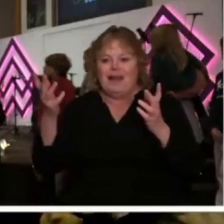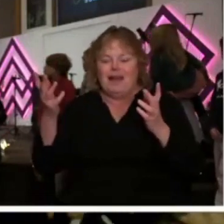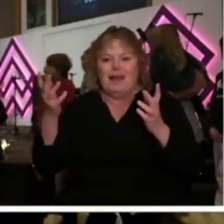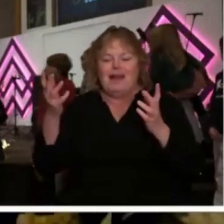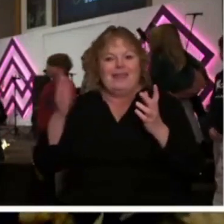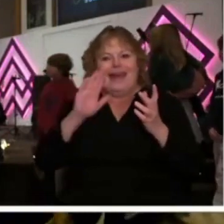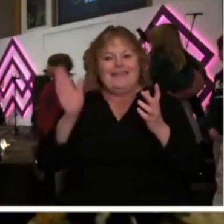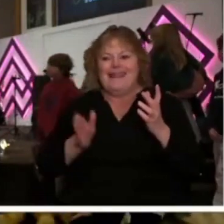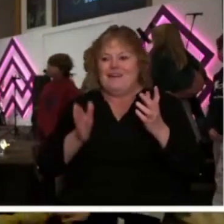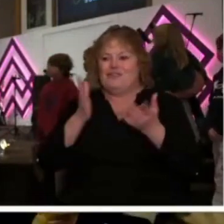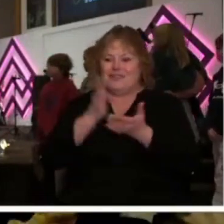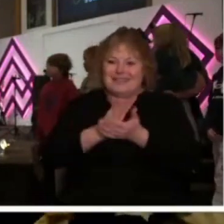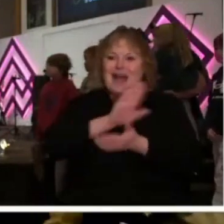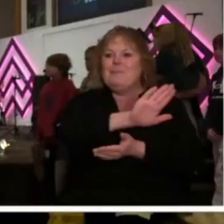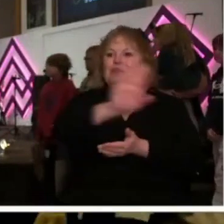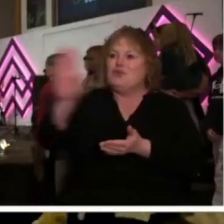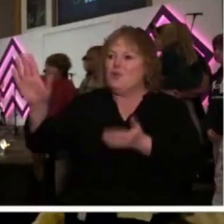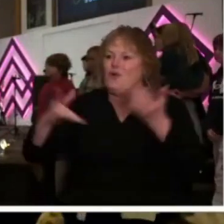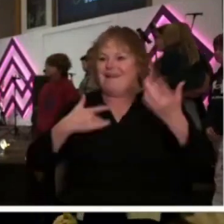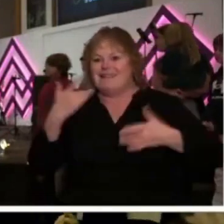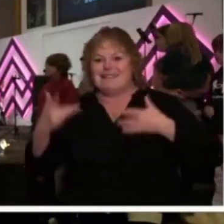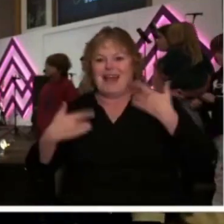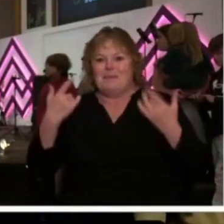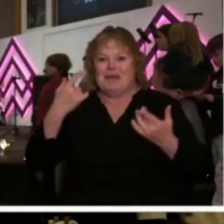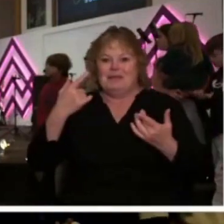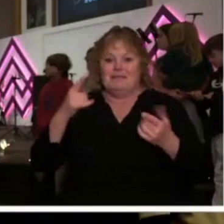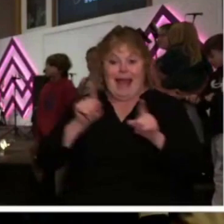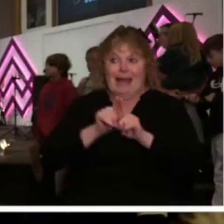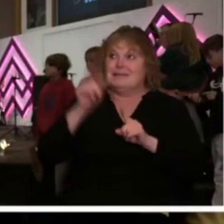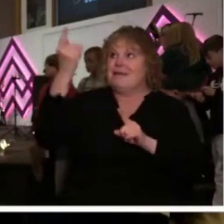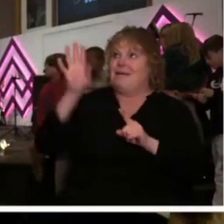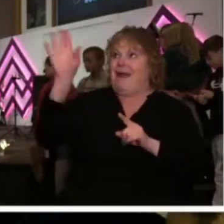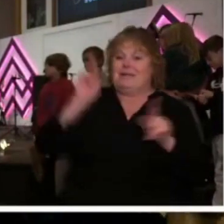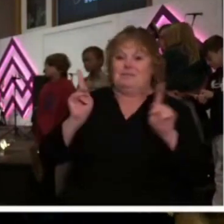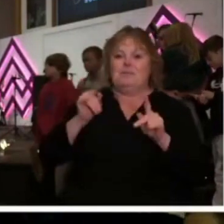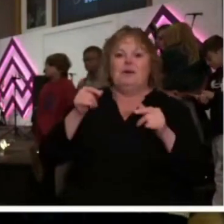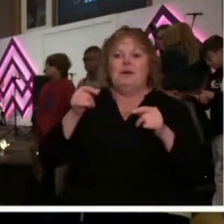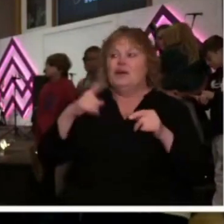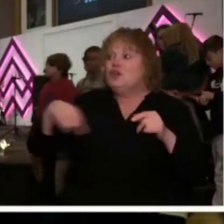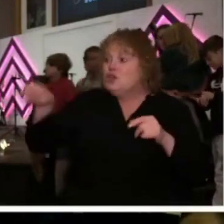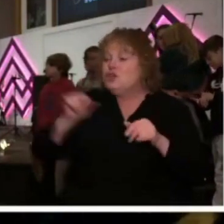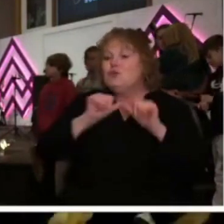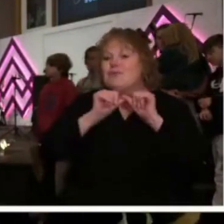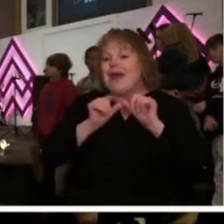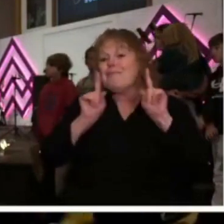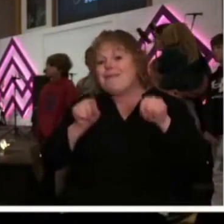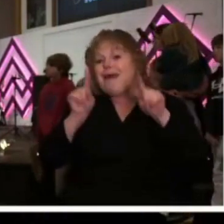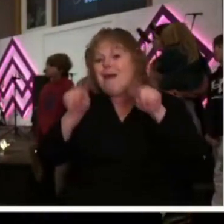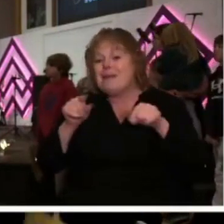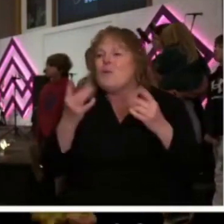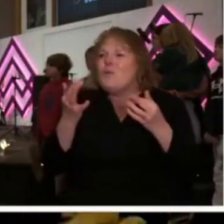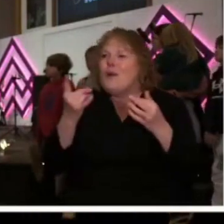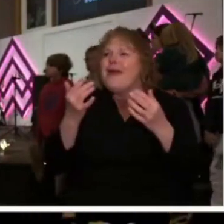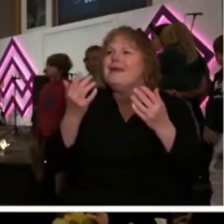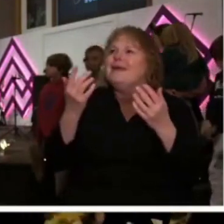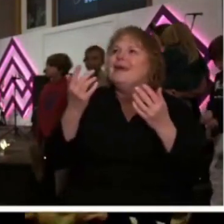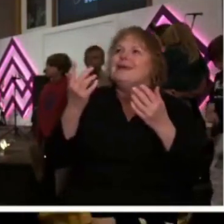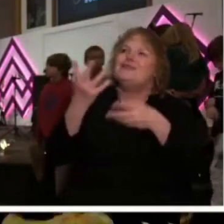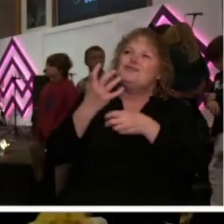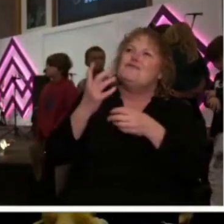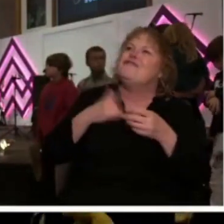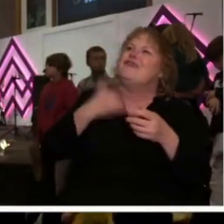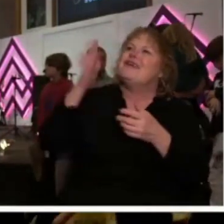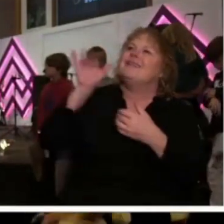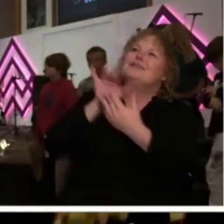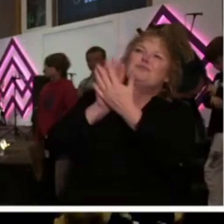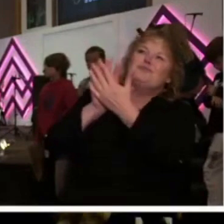ever dampened your excitement as the people of God. You kept showing up, waiting to experience His presence and fully engage in His